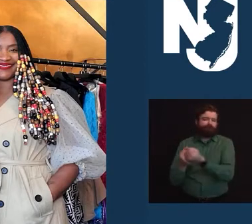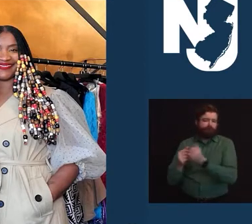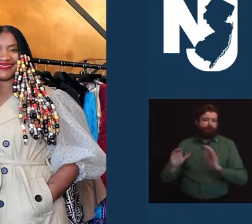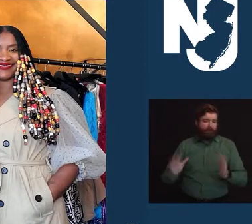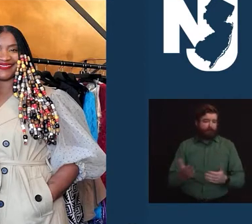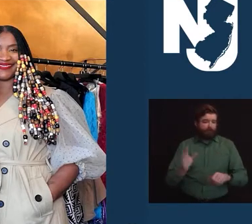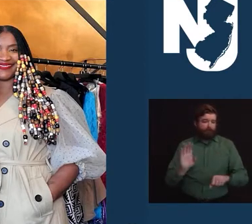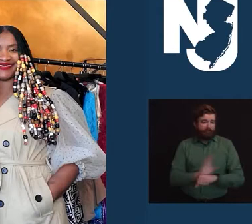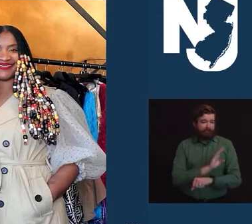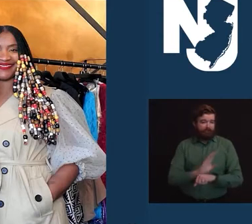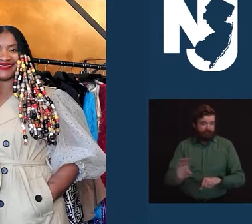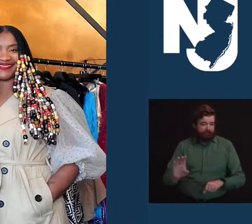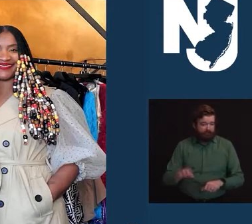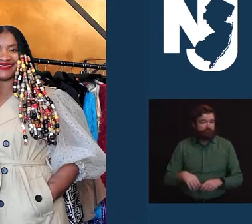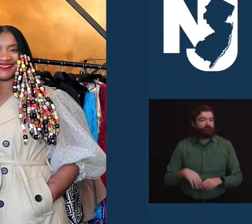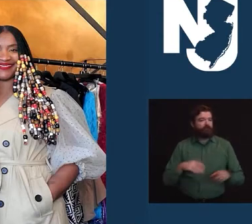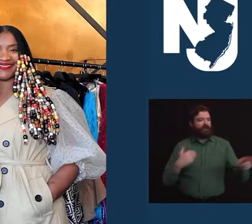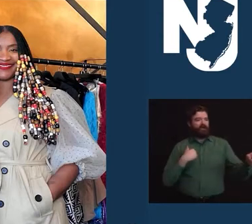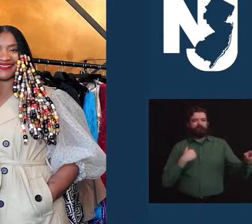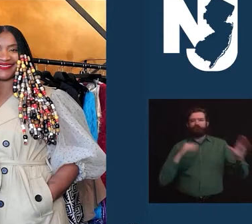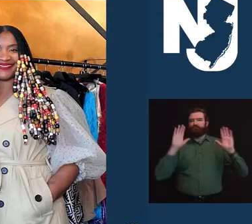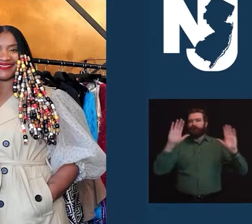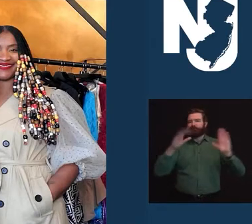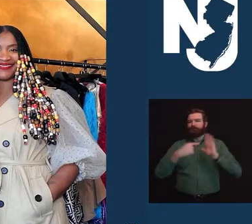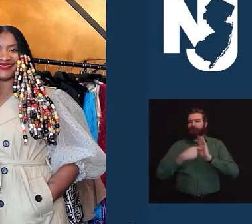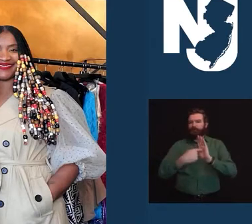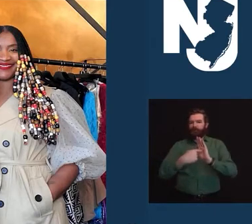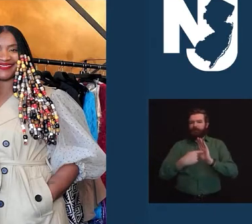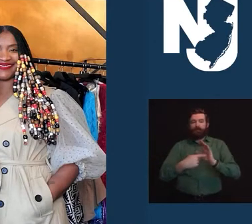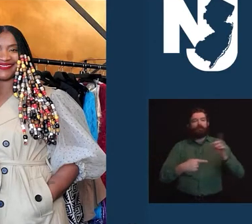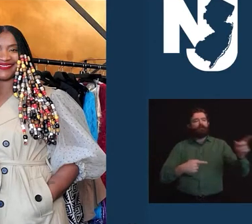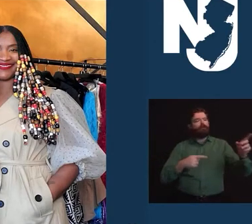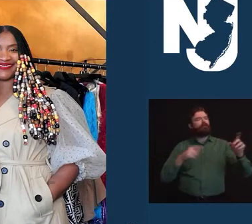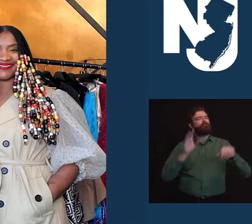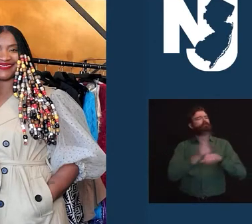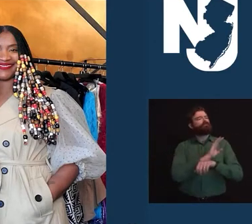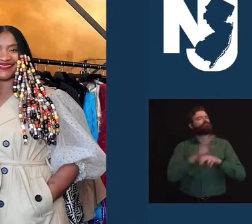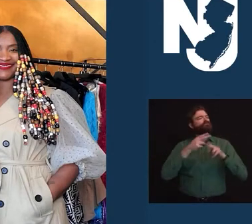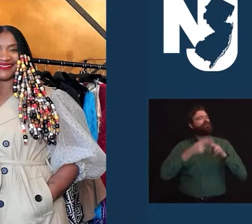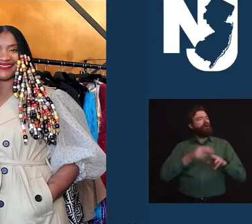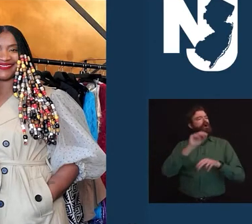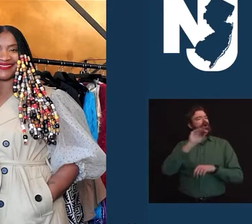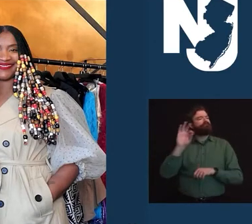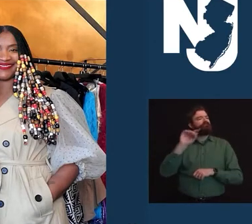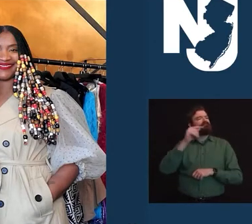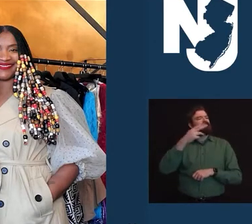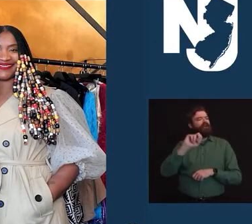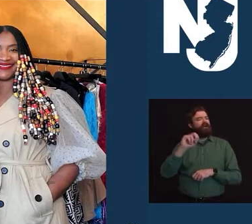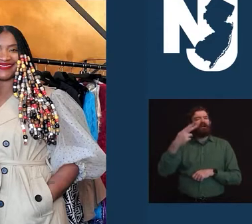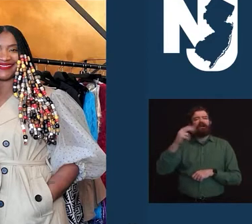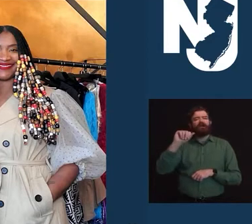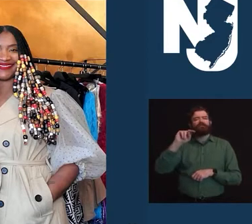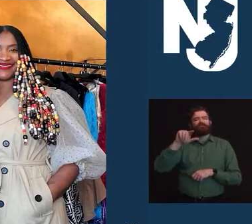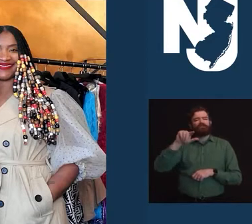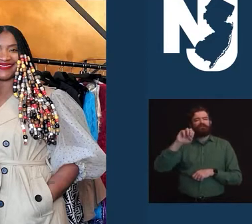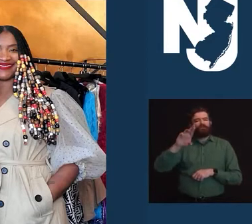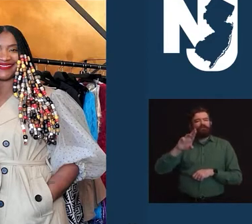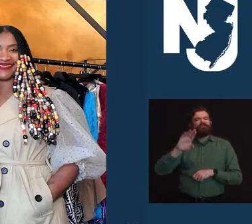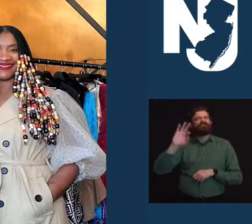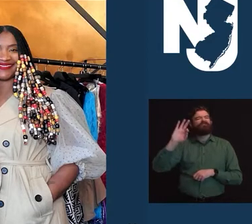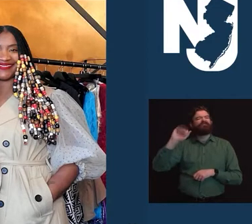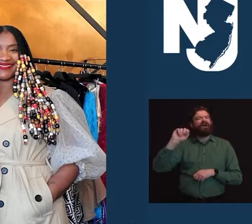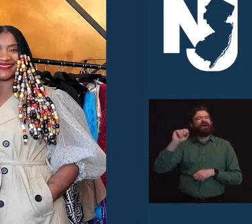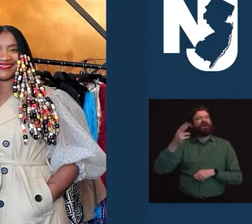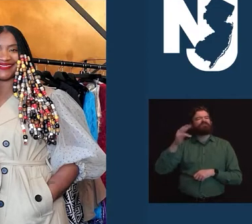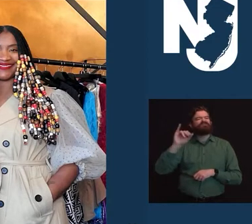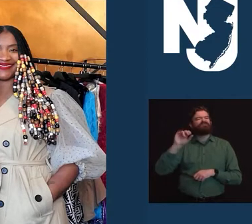a great one. This is Off the Hanger, a Newark-based fashion and furniture studio owned and operated by a veteran of New